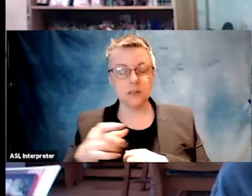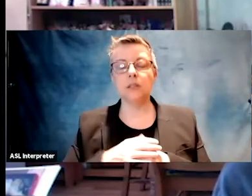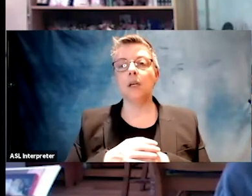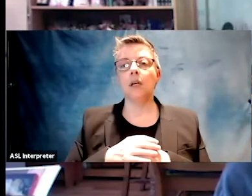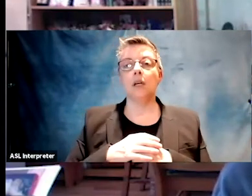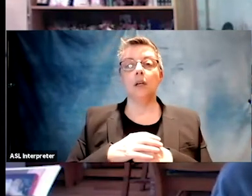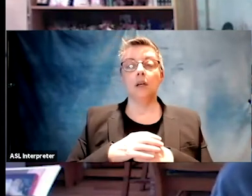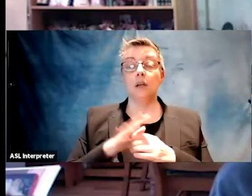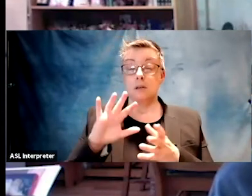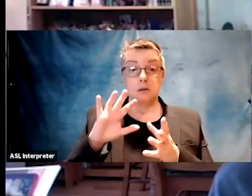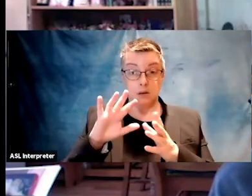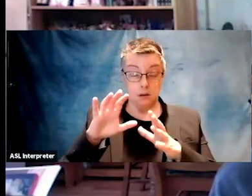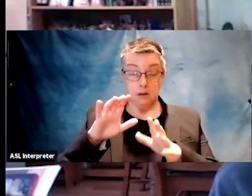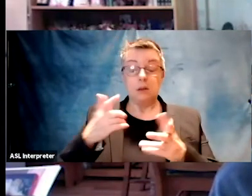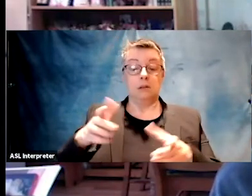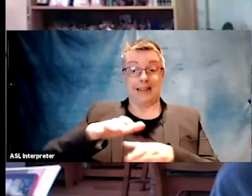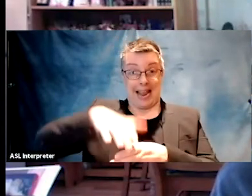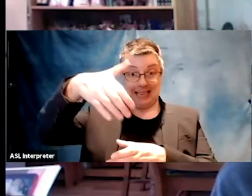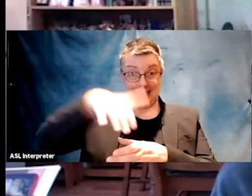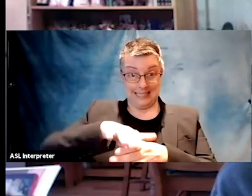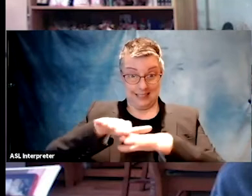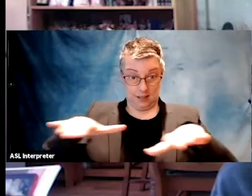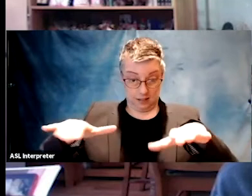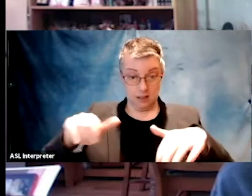entirely filled with fetuses with, um,